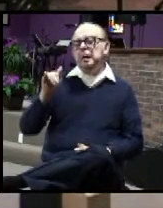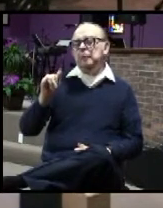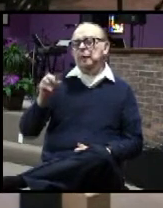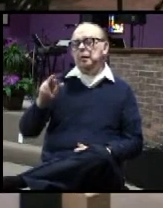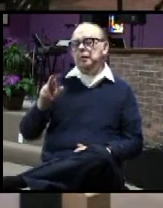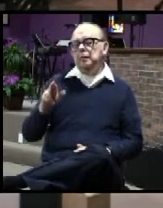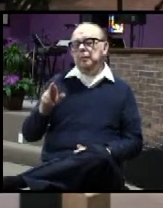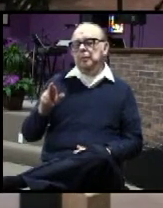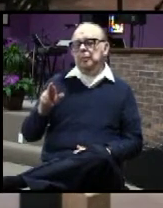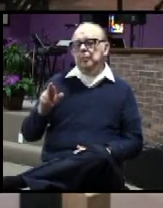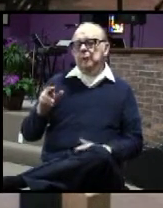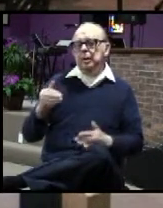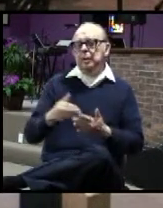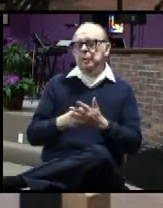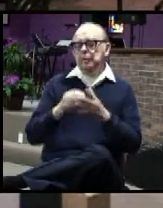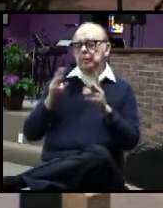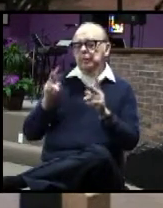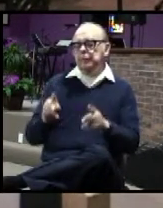And the new mayor